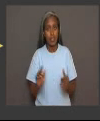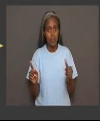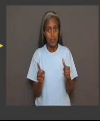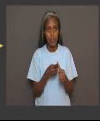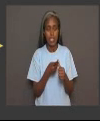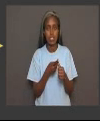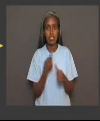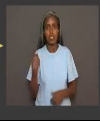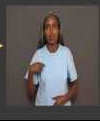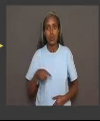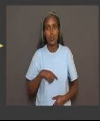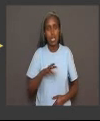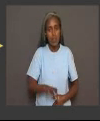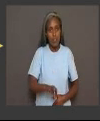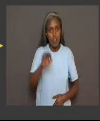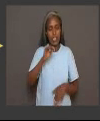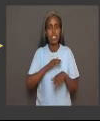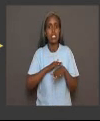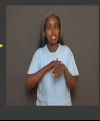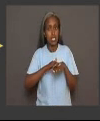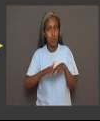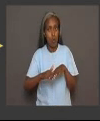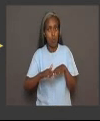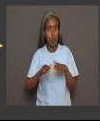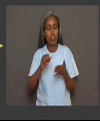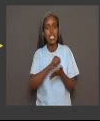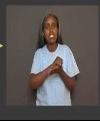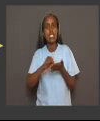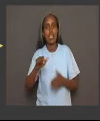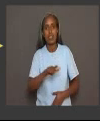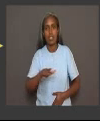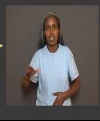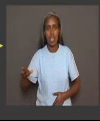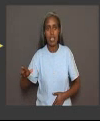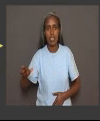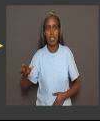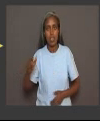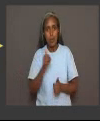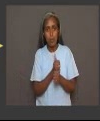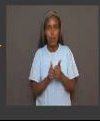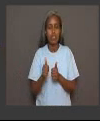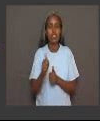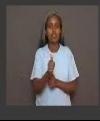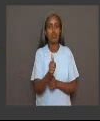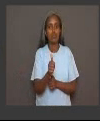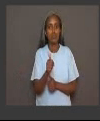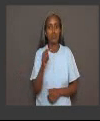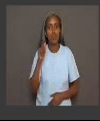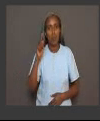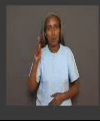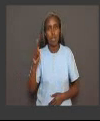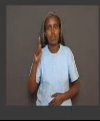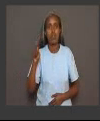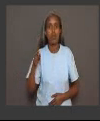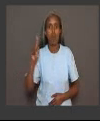First, we will find the slope of the secant line passing through 1,